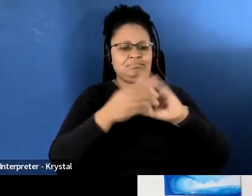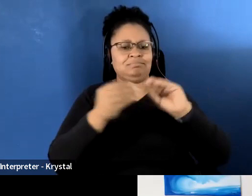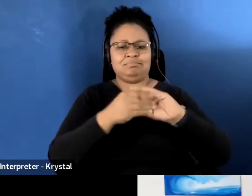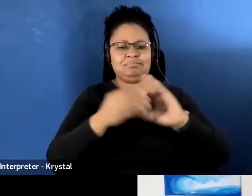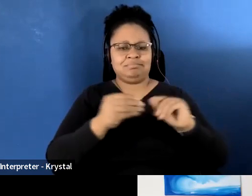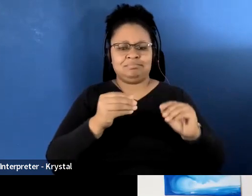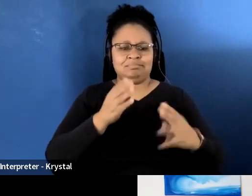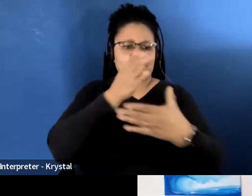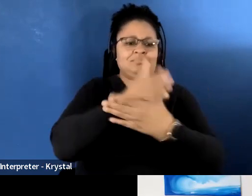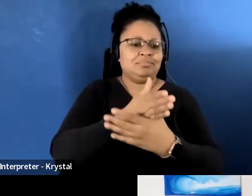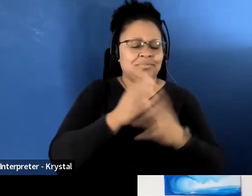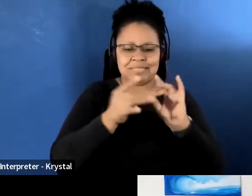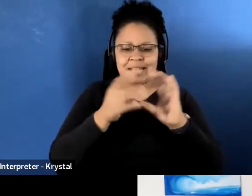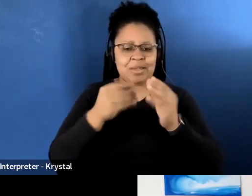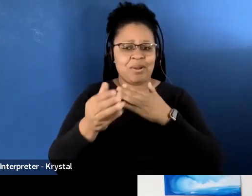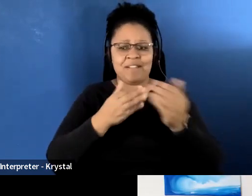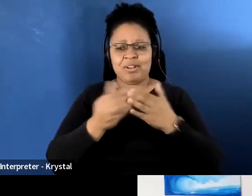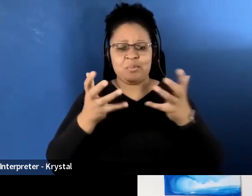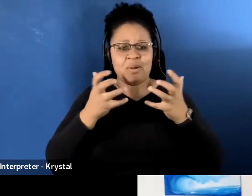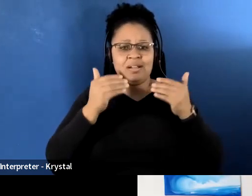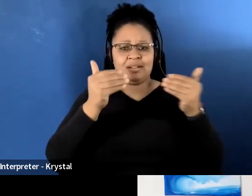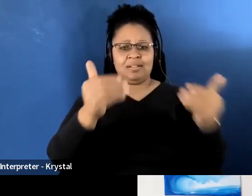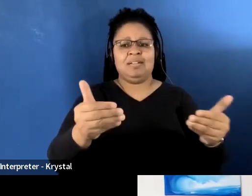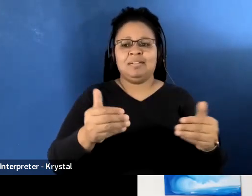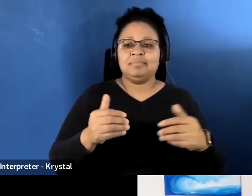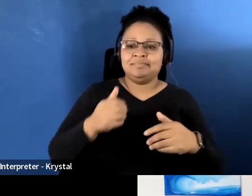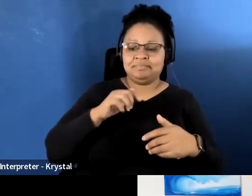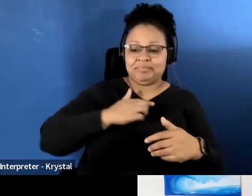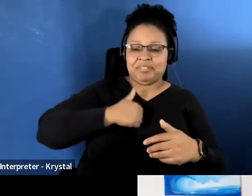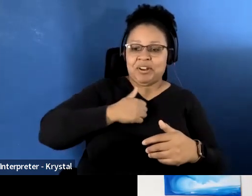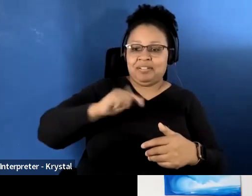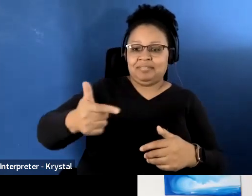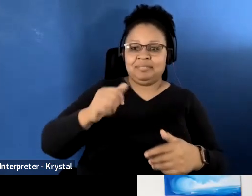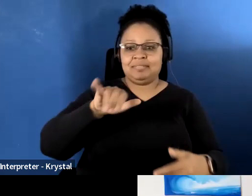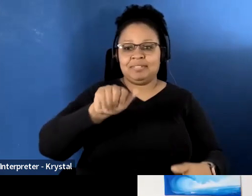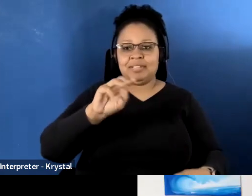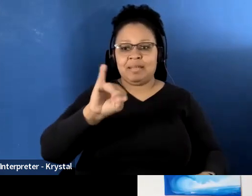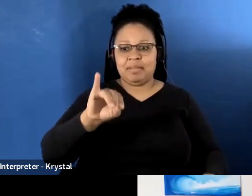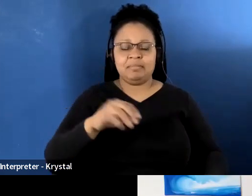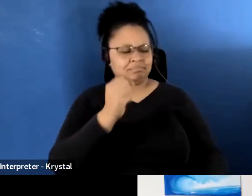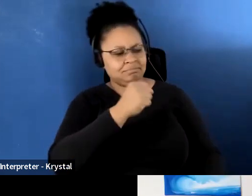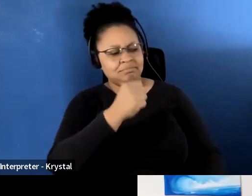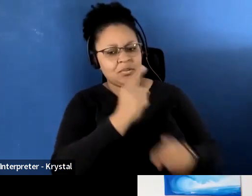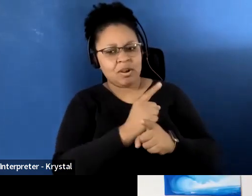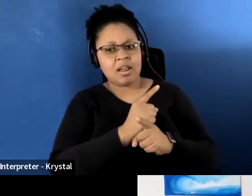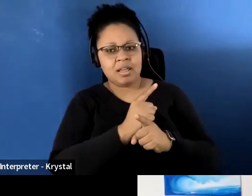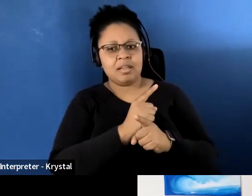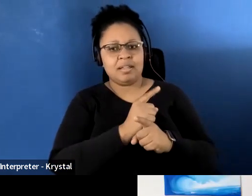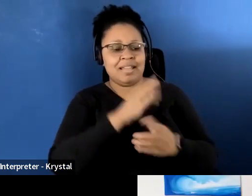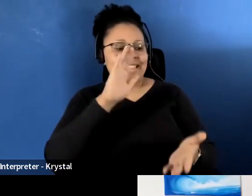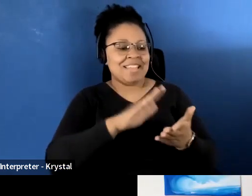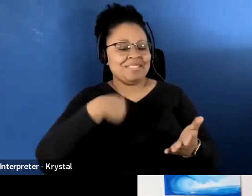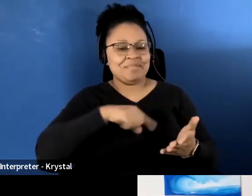So you're more than welcome to do that. So go ahead, Jamie. No, we're good with that. Yes, but that's less we have to